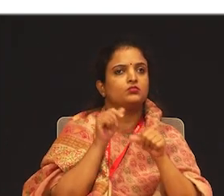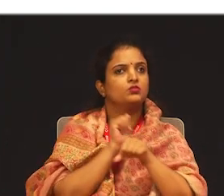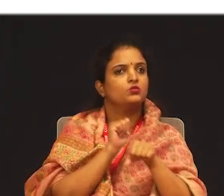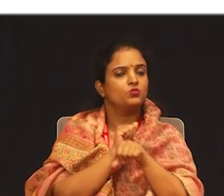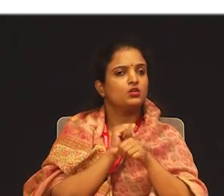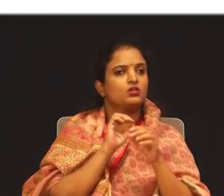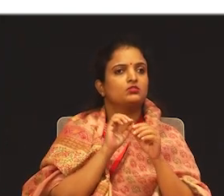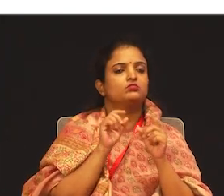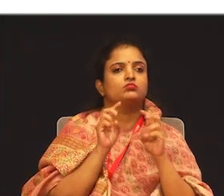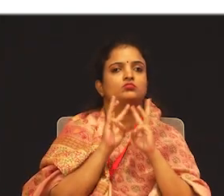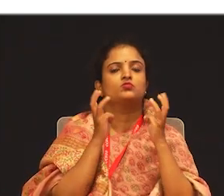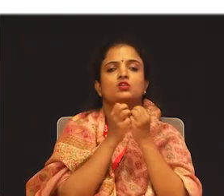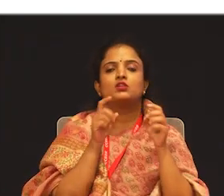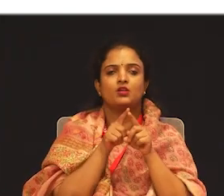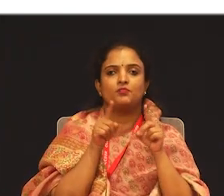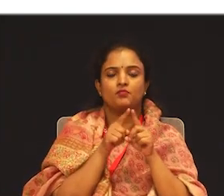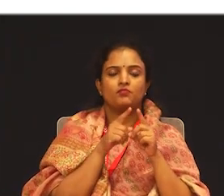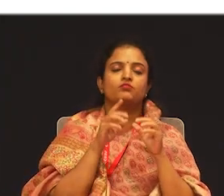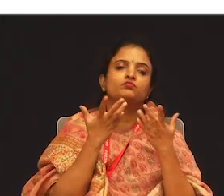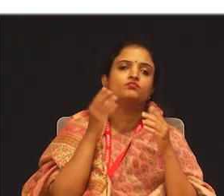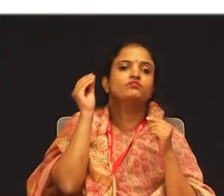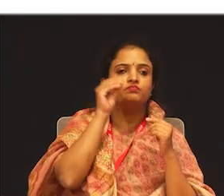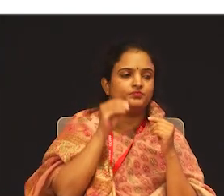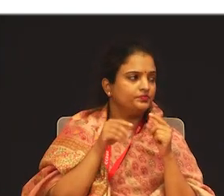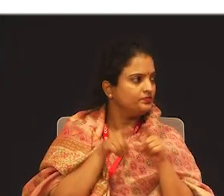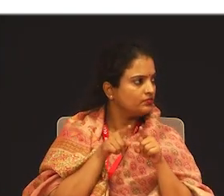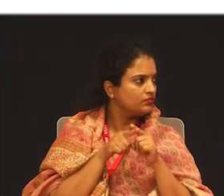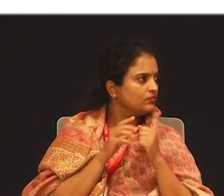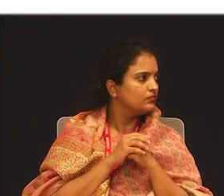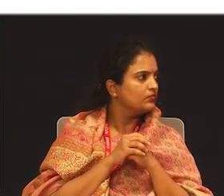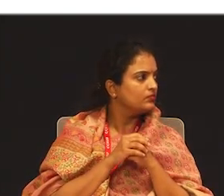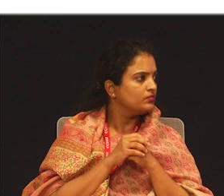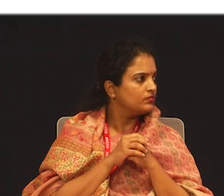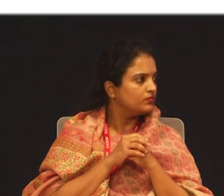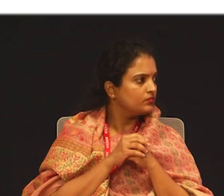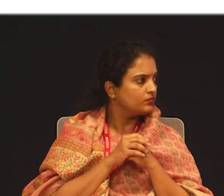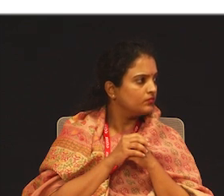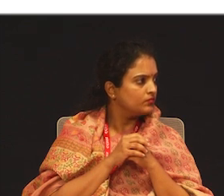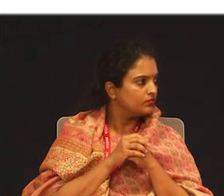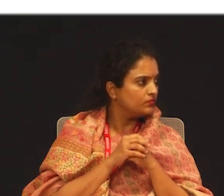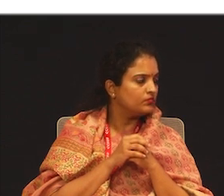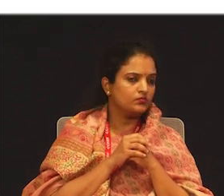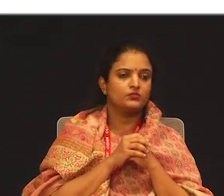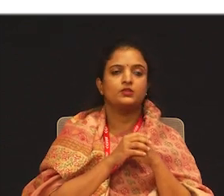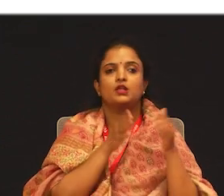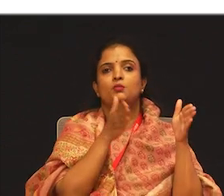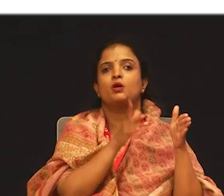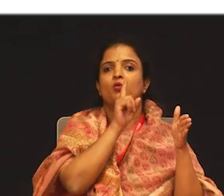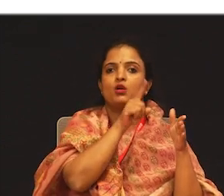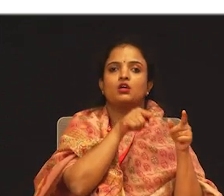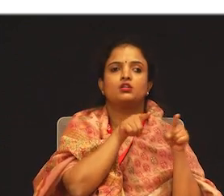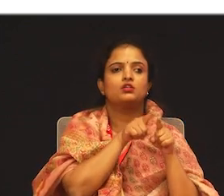workshops, deliberations, discussions, heated arguments. And now it has two parts. Part one is for the regular teachers, which has